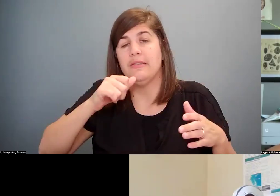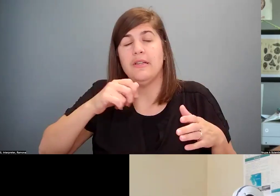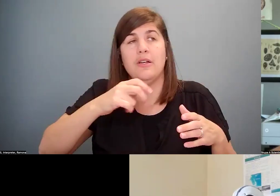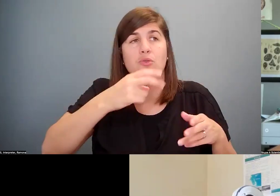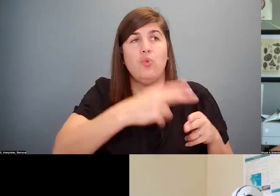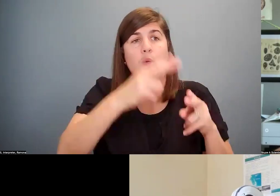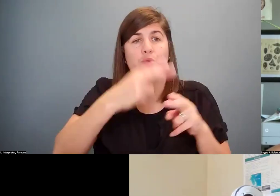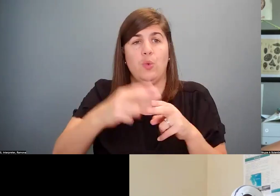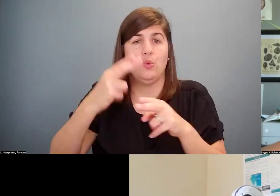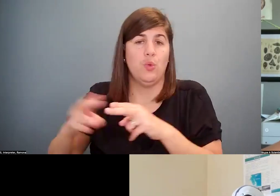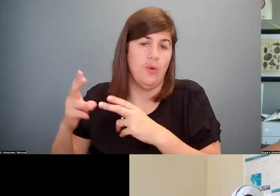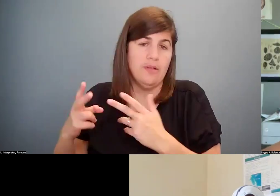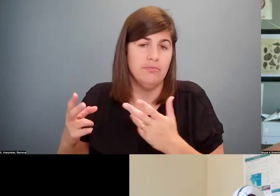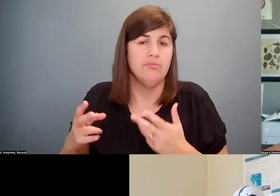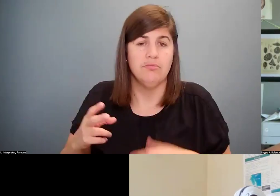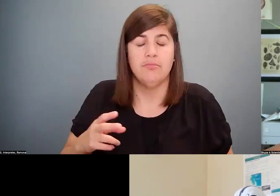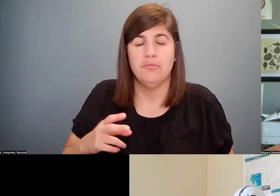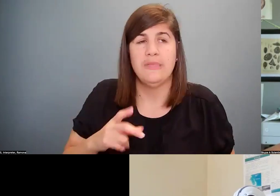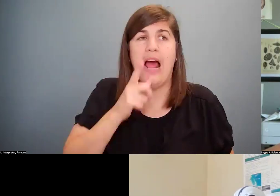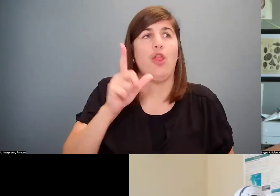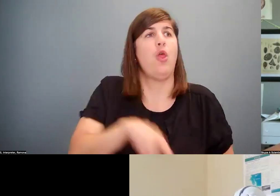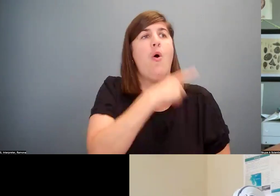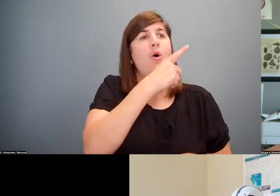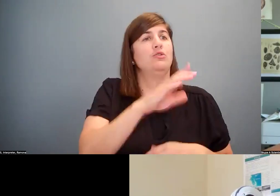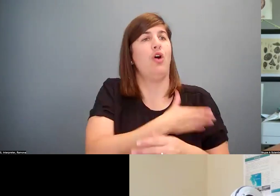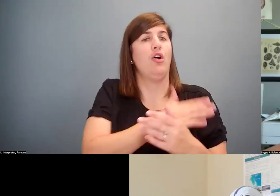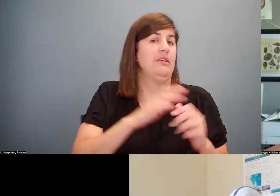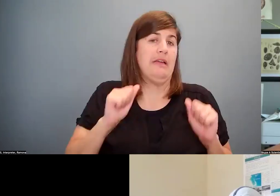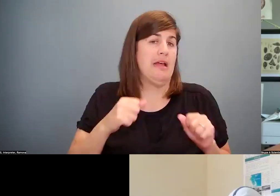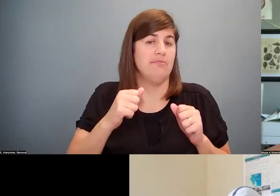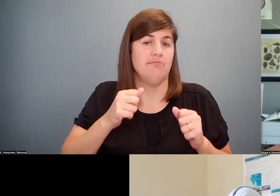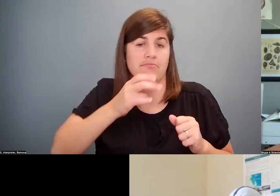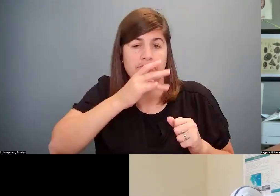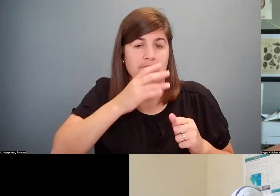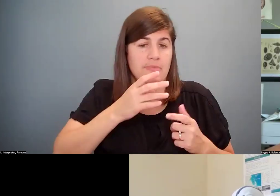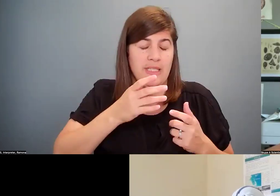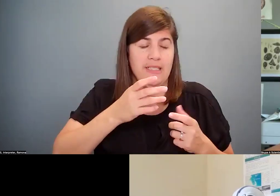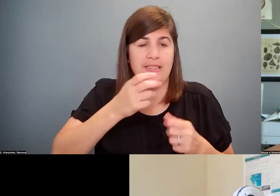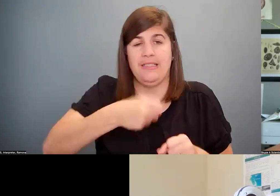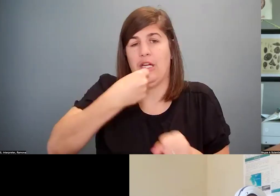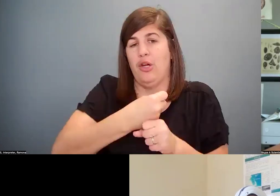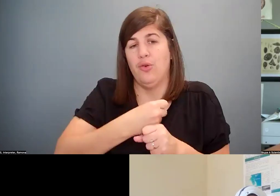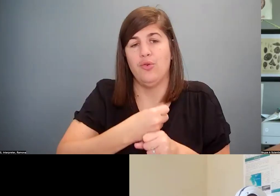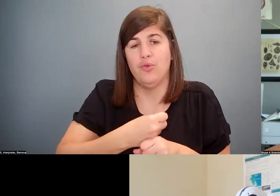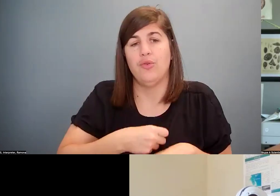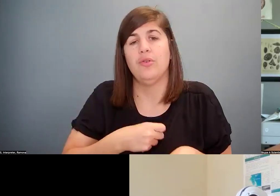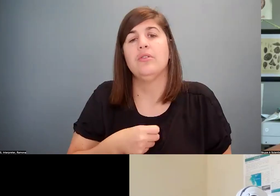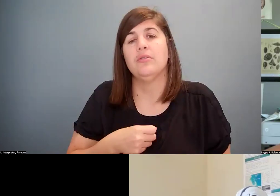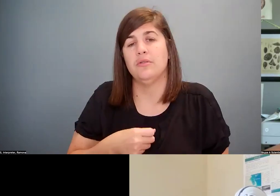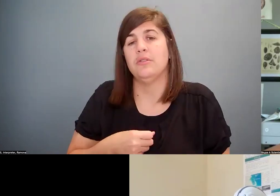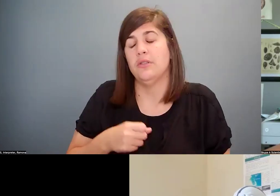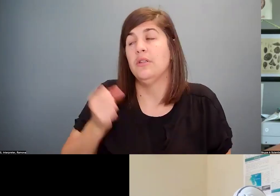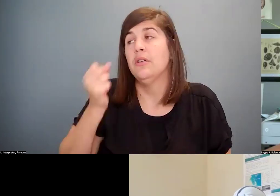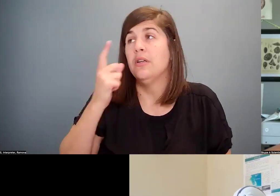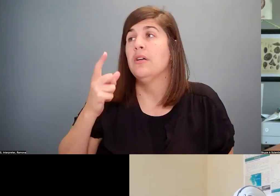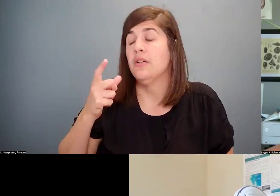clips and versions of those songs that they can do year round. And that's another way that they can communicate. In Stellwagen Bank,